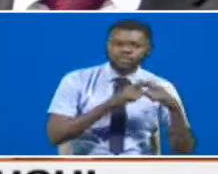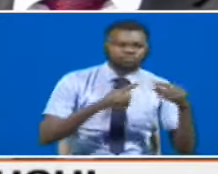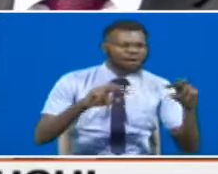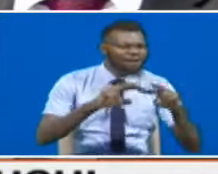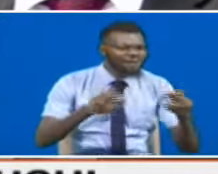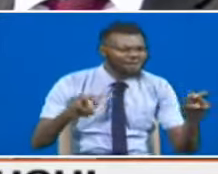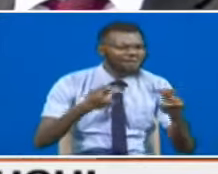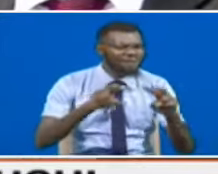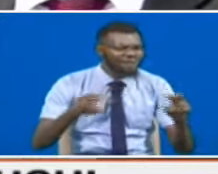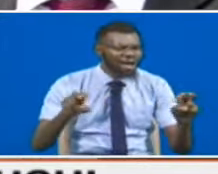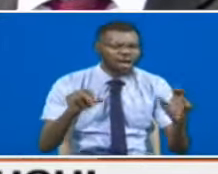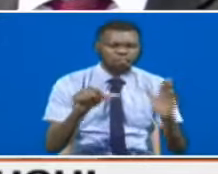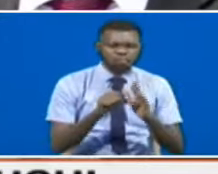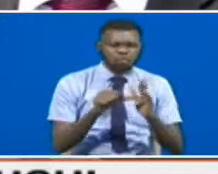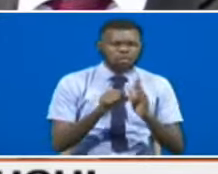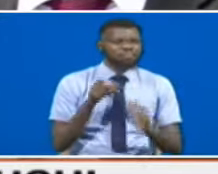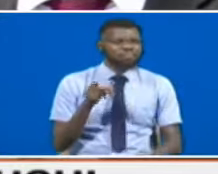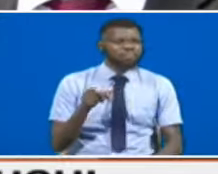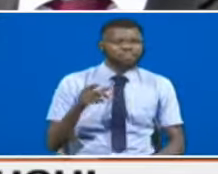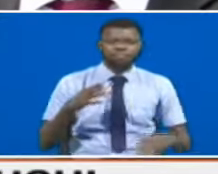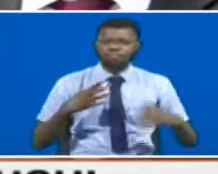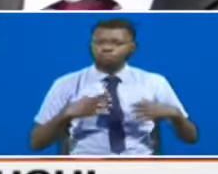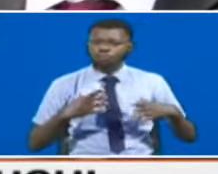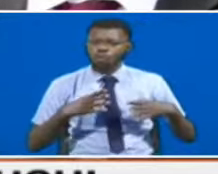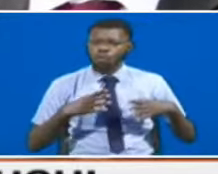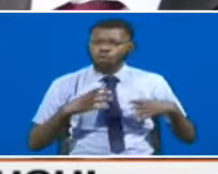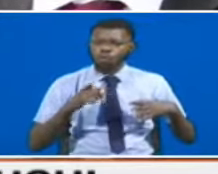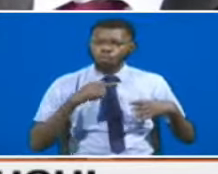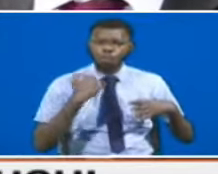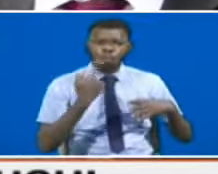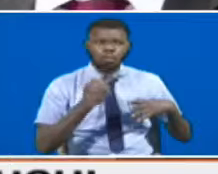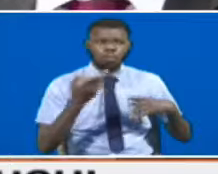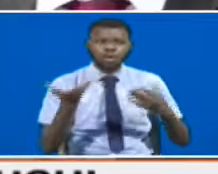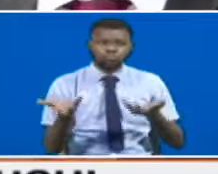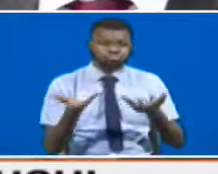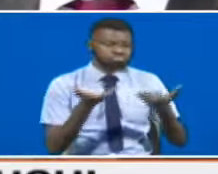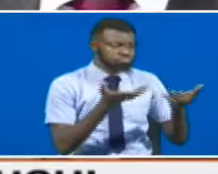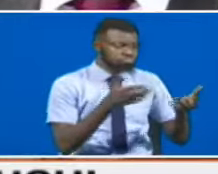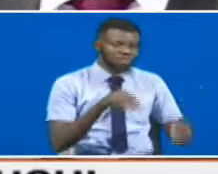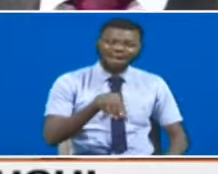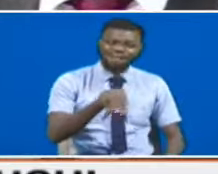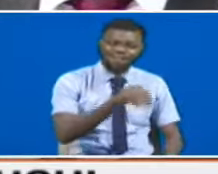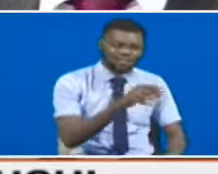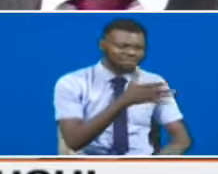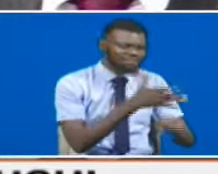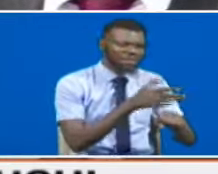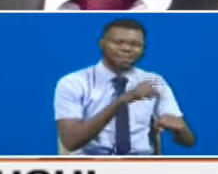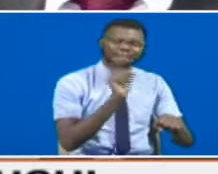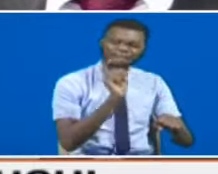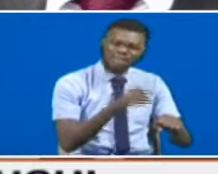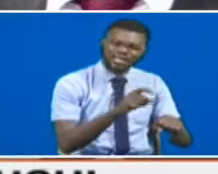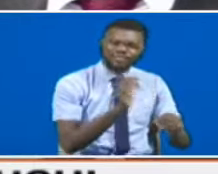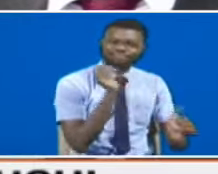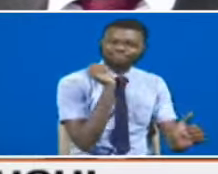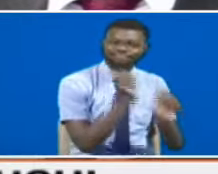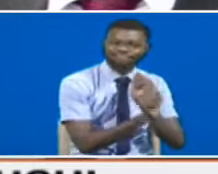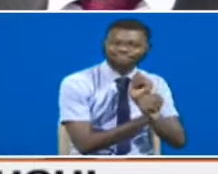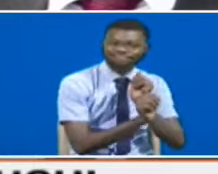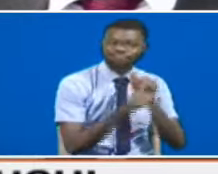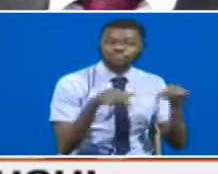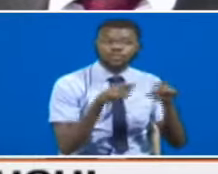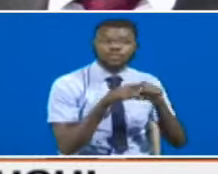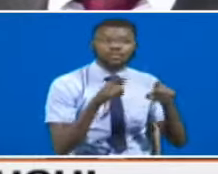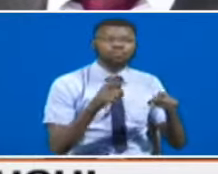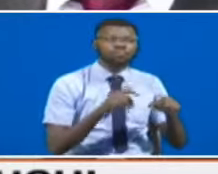scandal, that we may have the persons who are responsible for this scandal held to account. We have members of the public, particularly